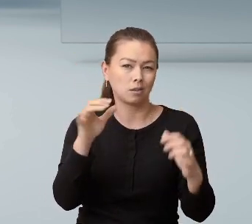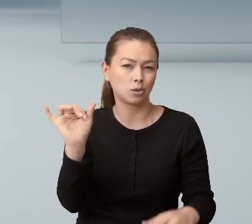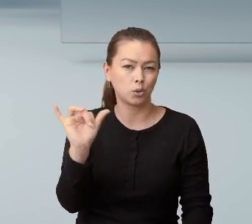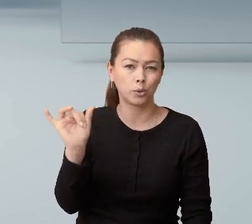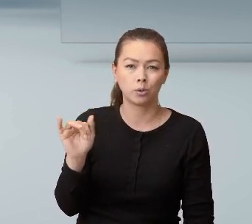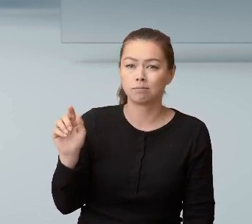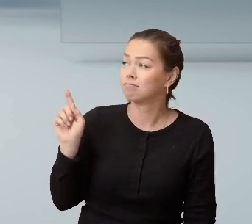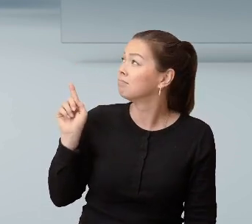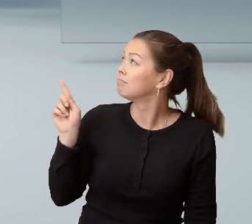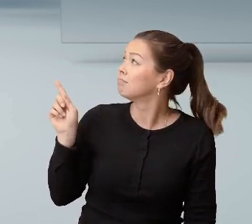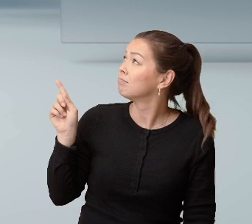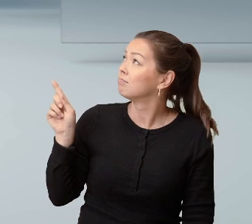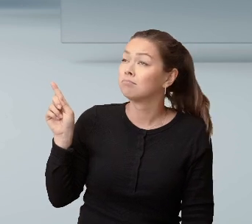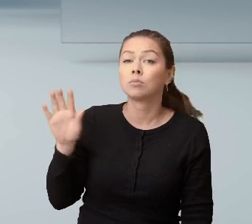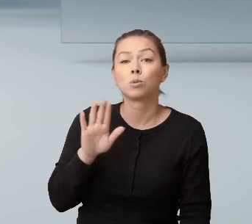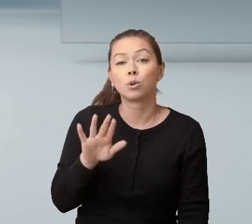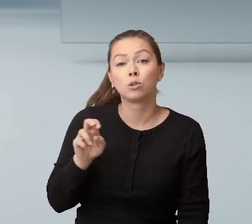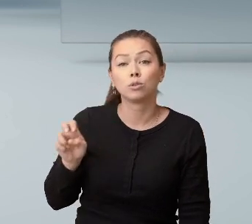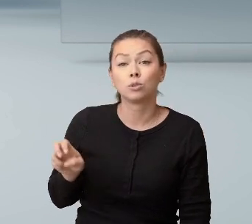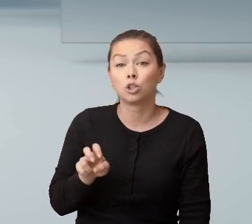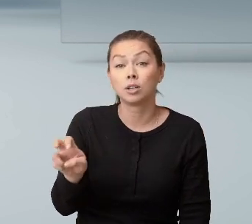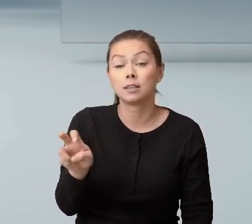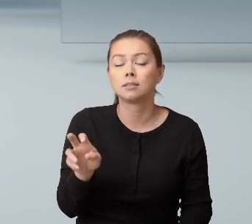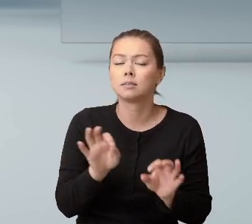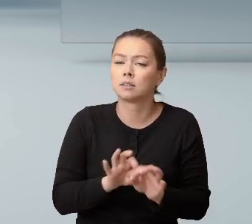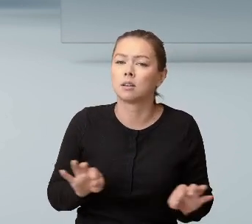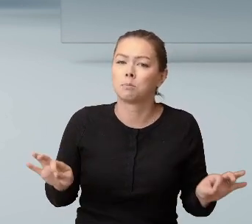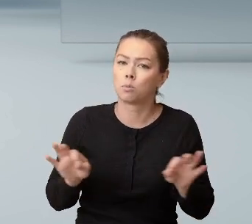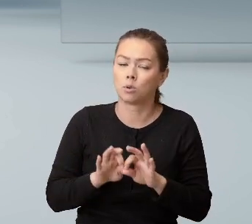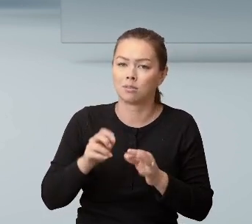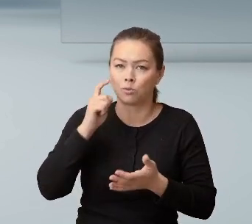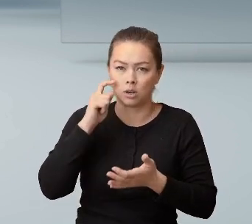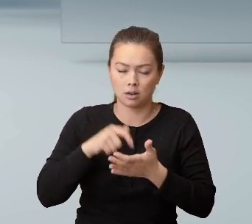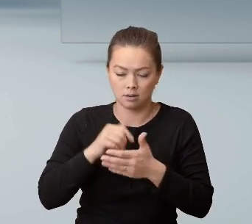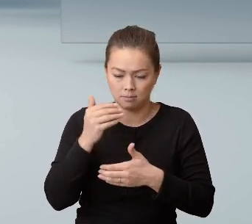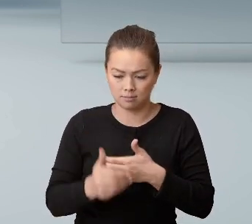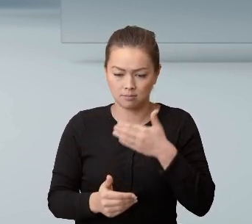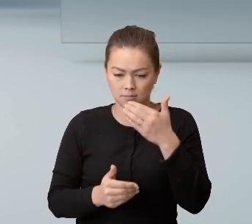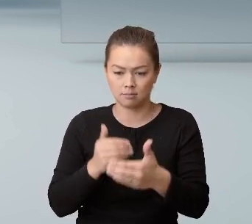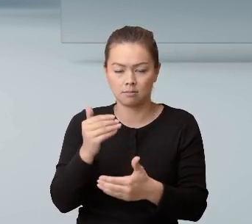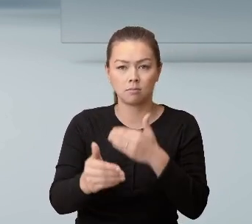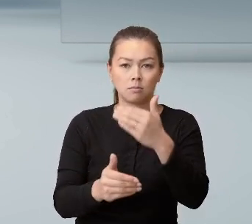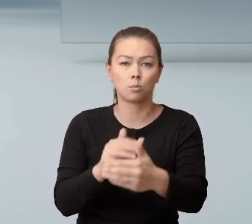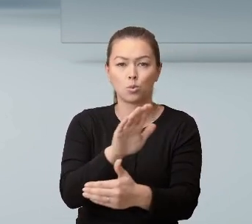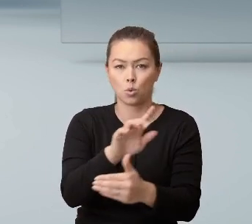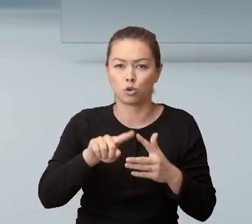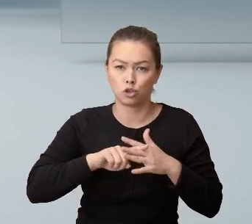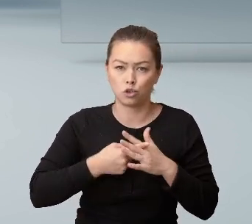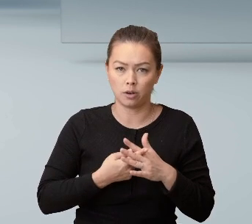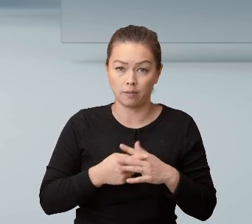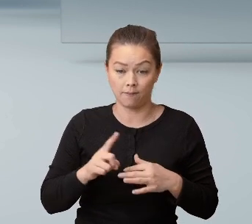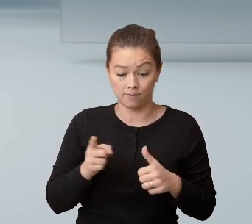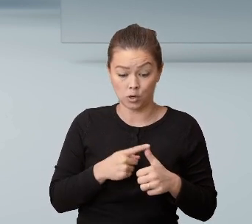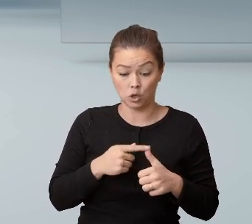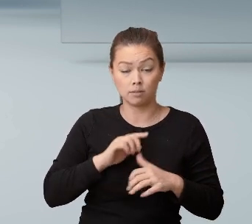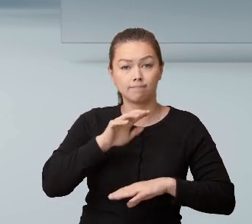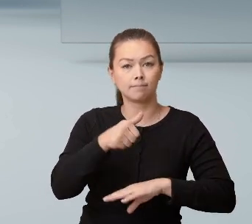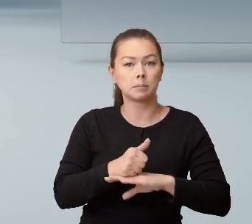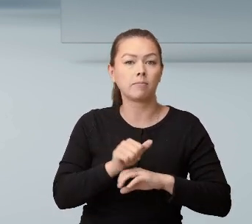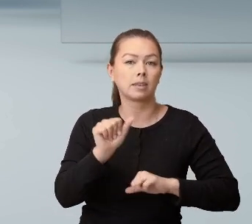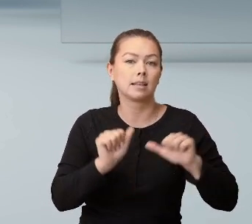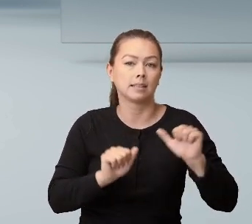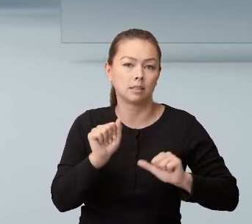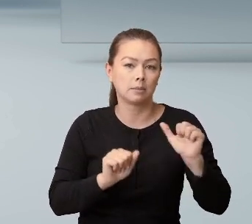audience, right? Road mapping your journey is going to be a critical part to your start. Ensuring you have an assessment